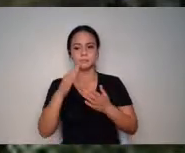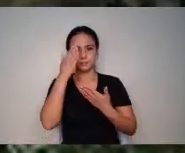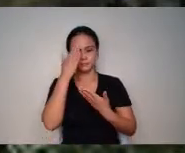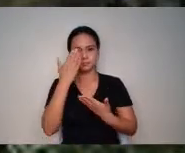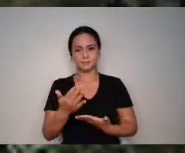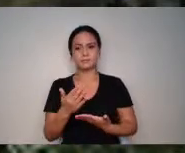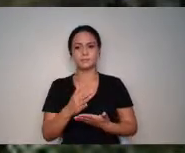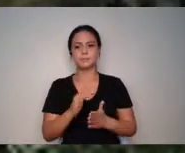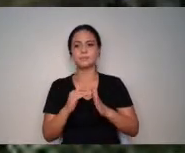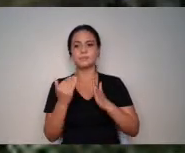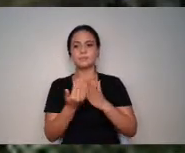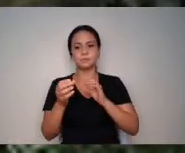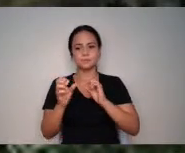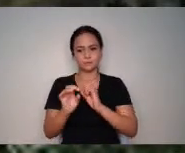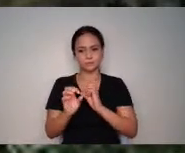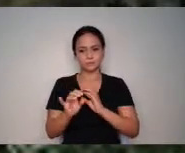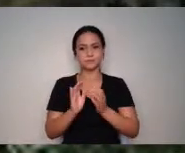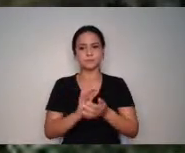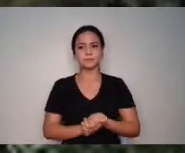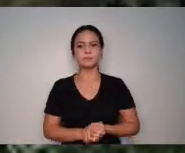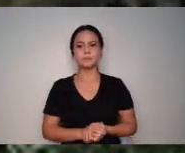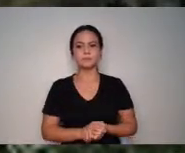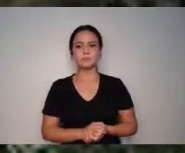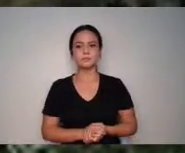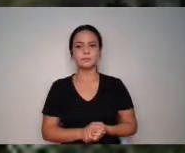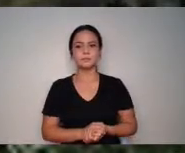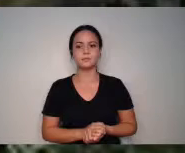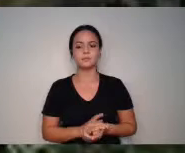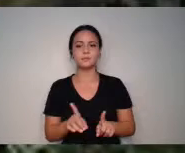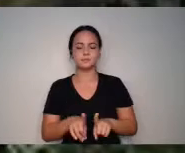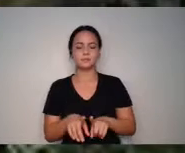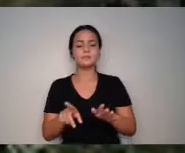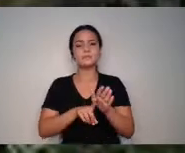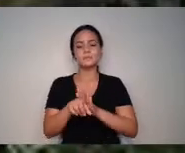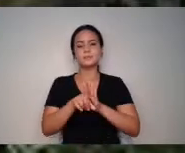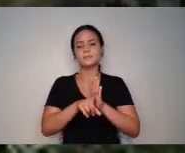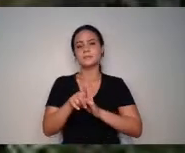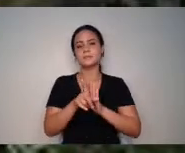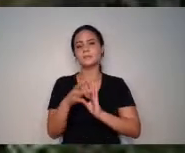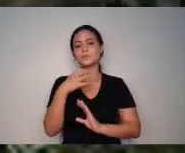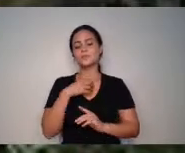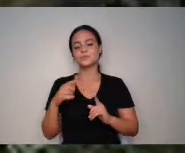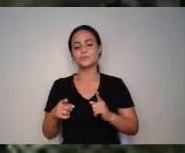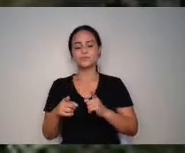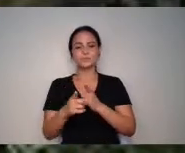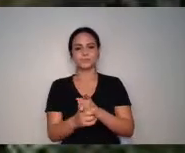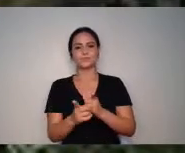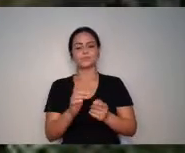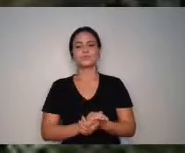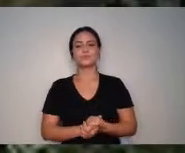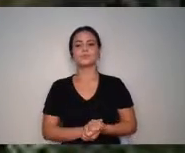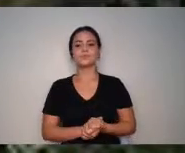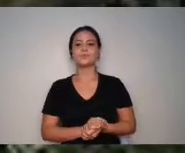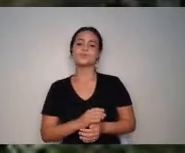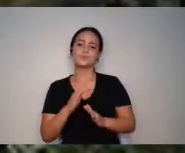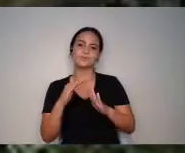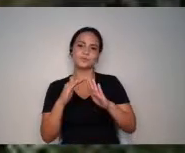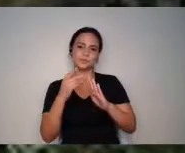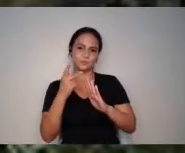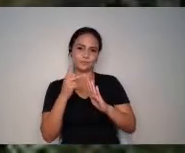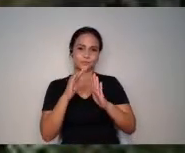I also would like to thank you for everything that you taught us, and we're gonna dig